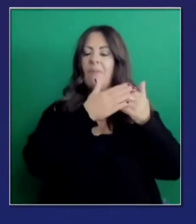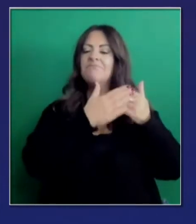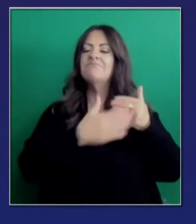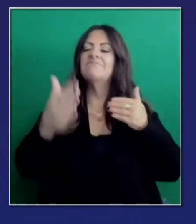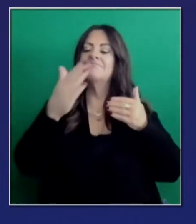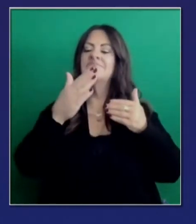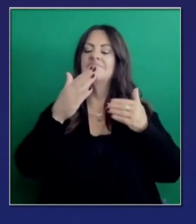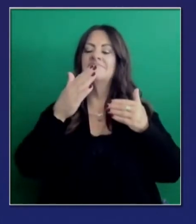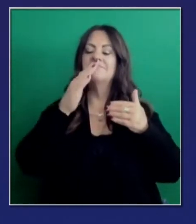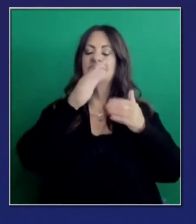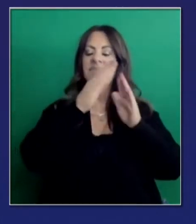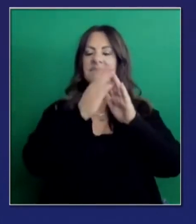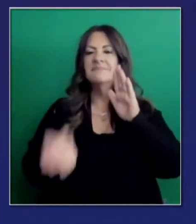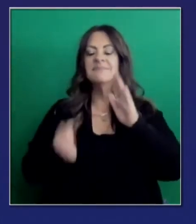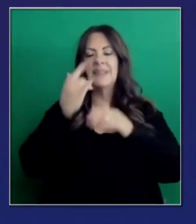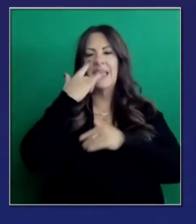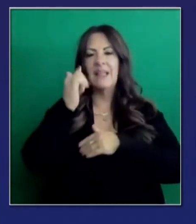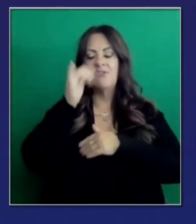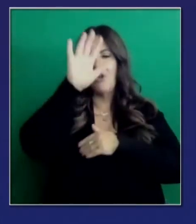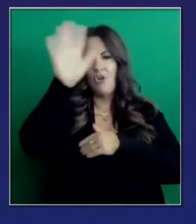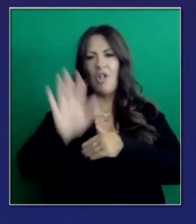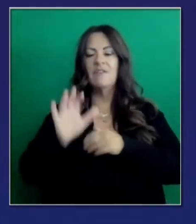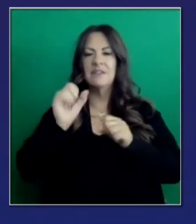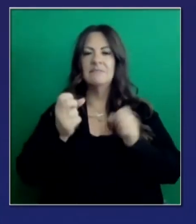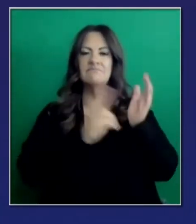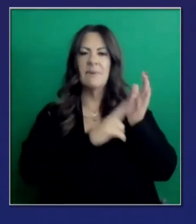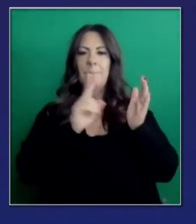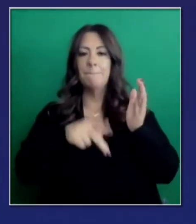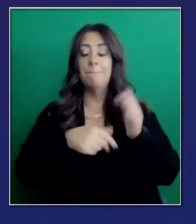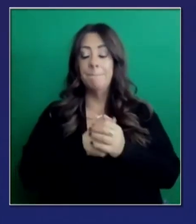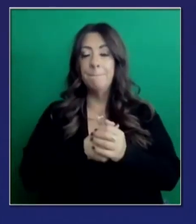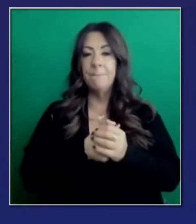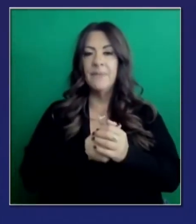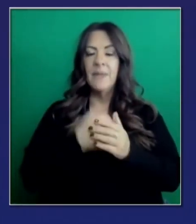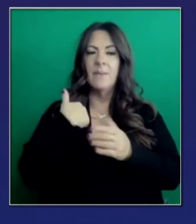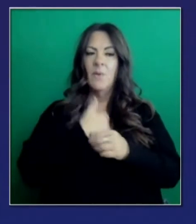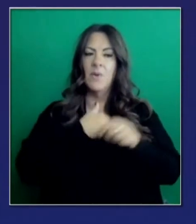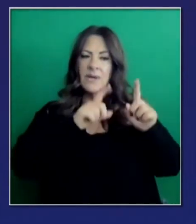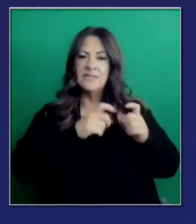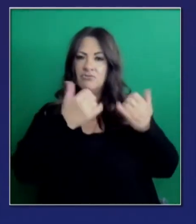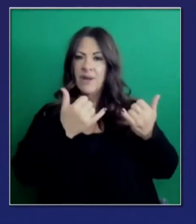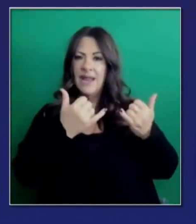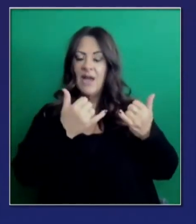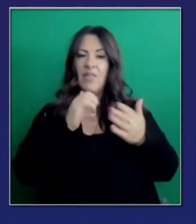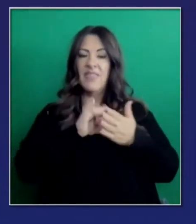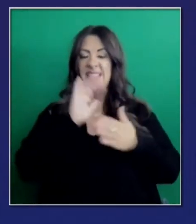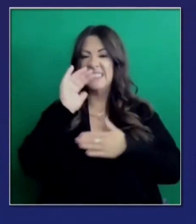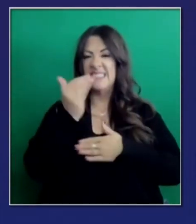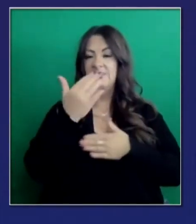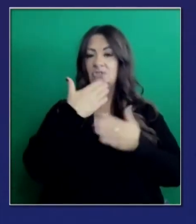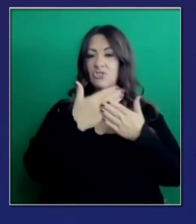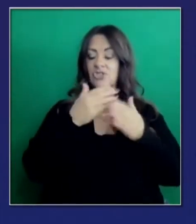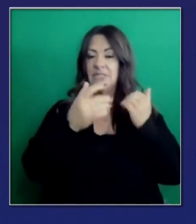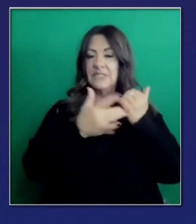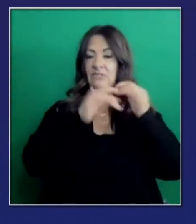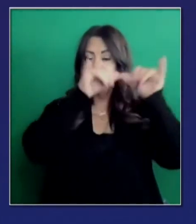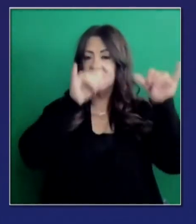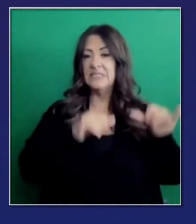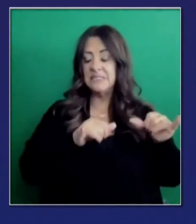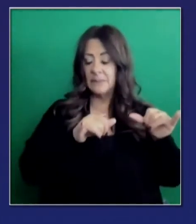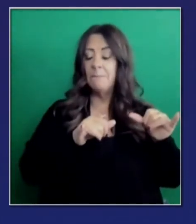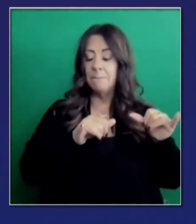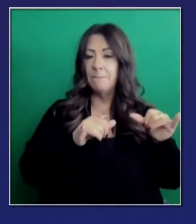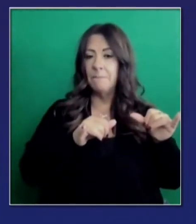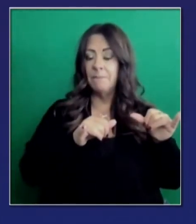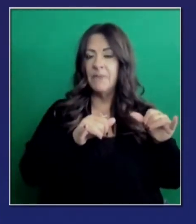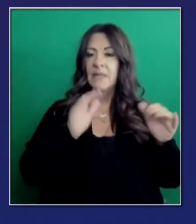We'll be talking more about that. We just want to make sure we get this up. As I said, it's the most robust end-to-end system of its type that any state's put up.